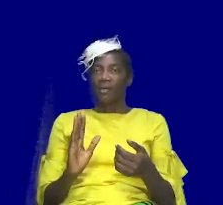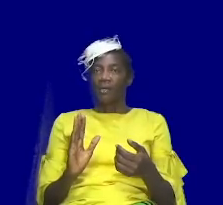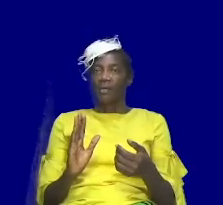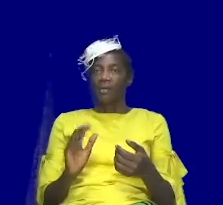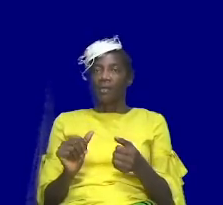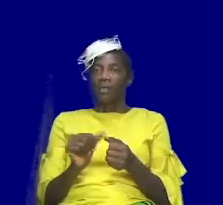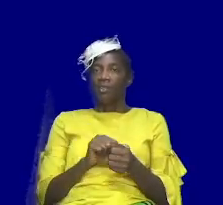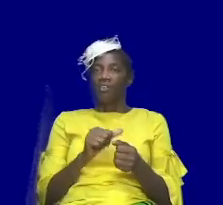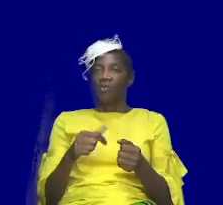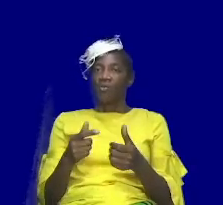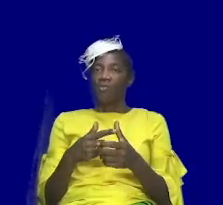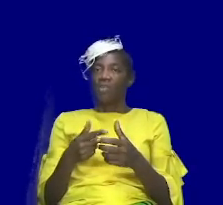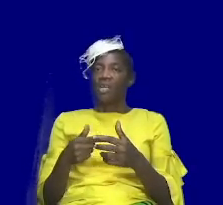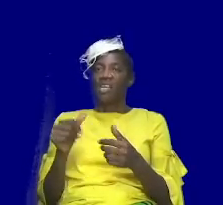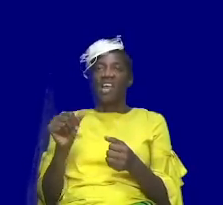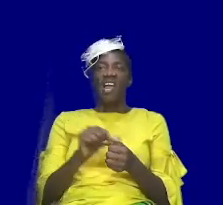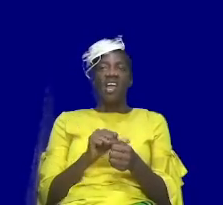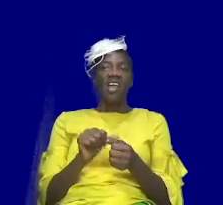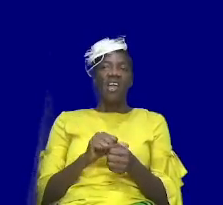So then,